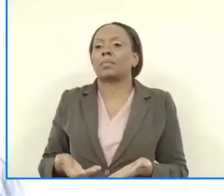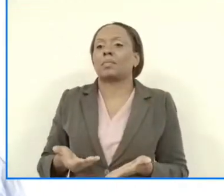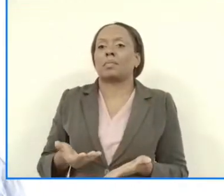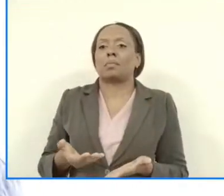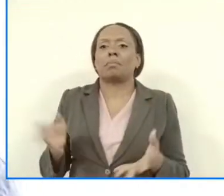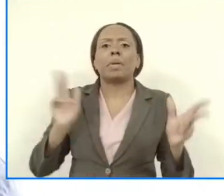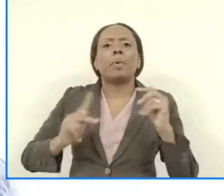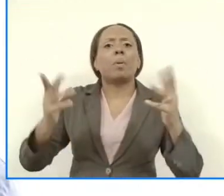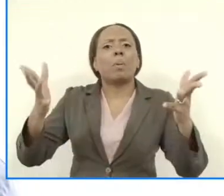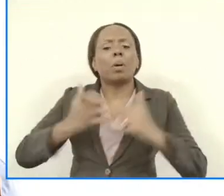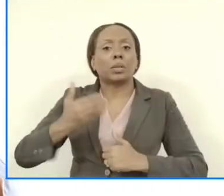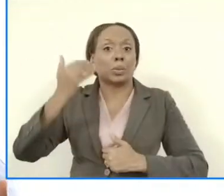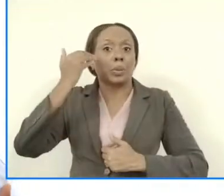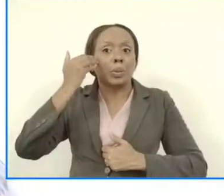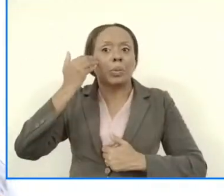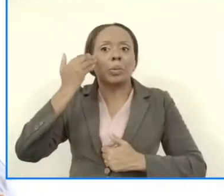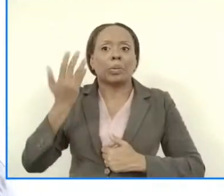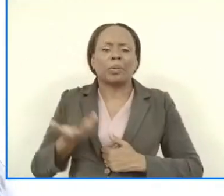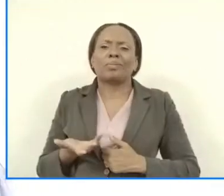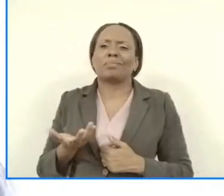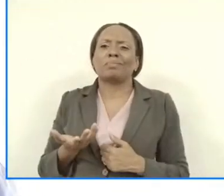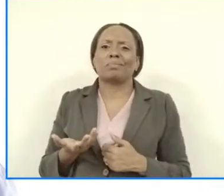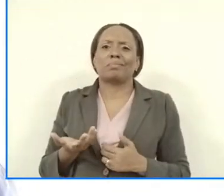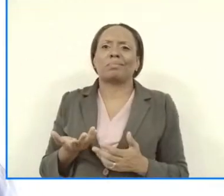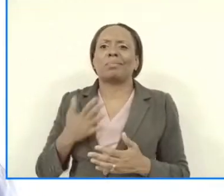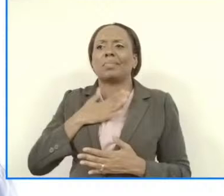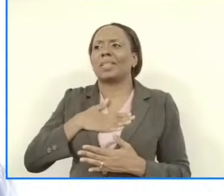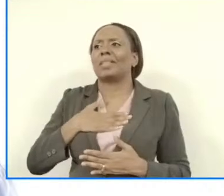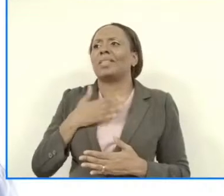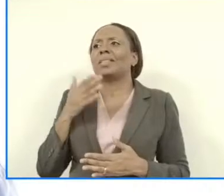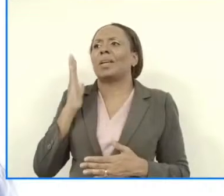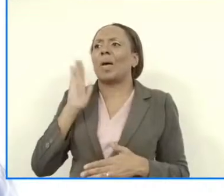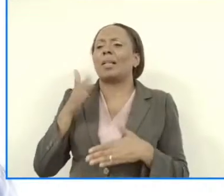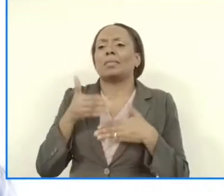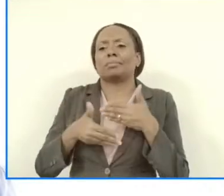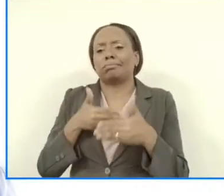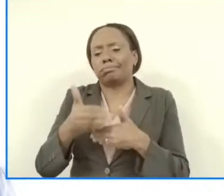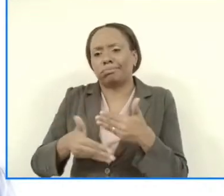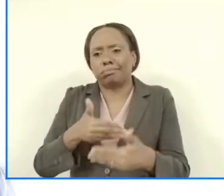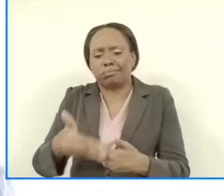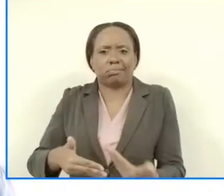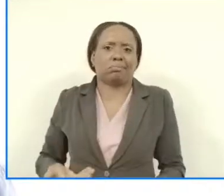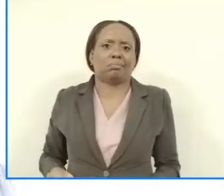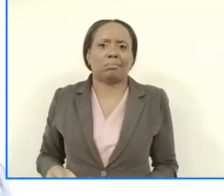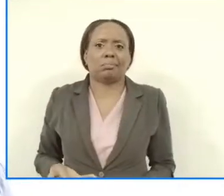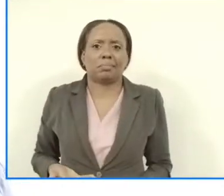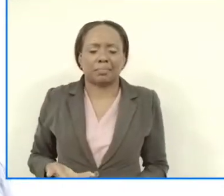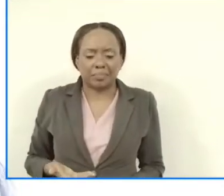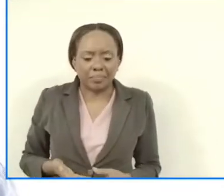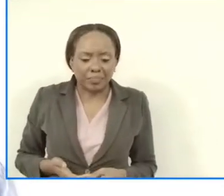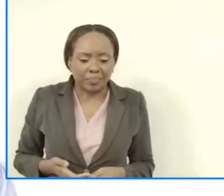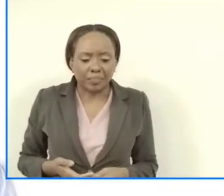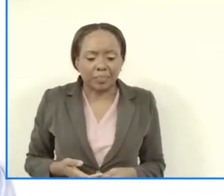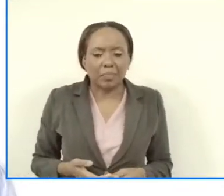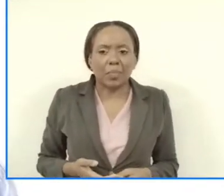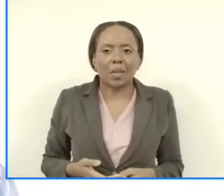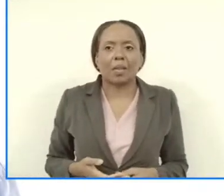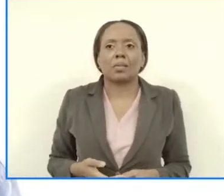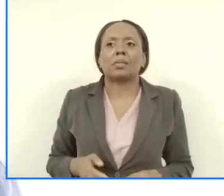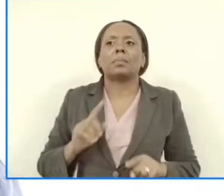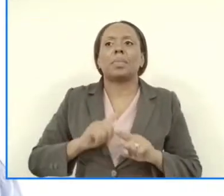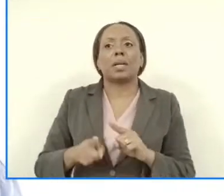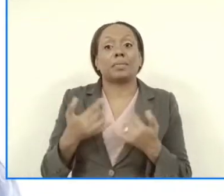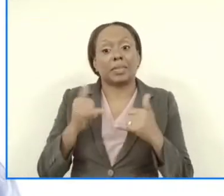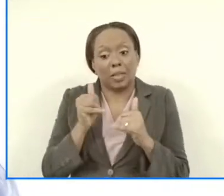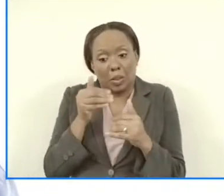that. So, you know, it is a process. It is a process. But we are on the way and we're